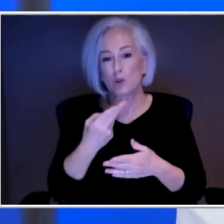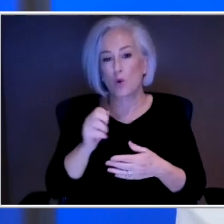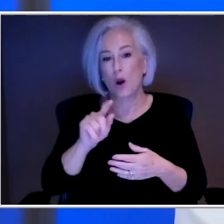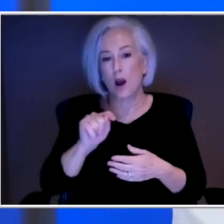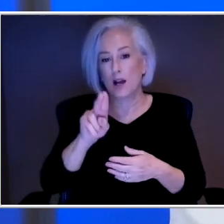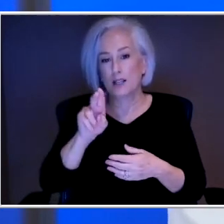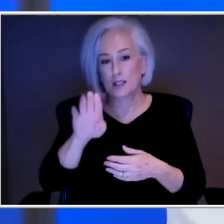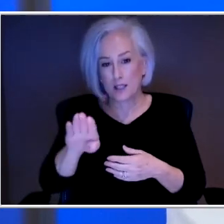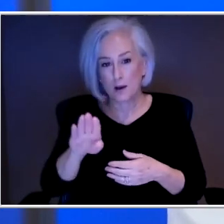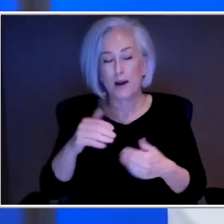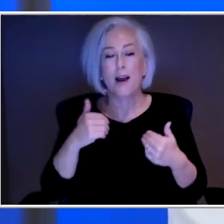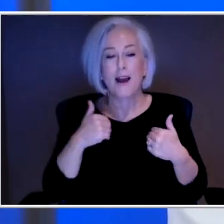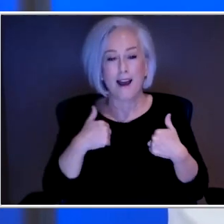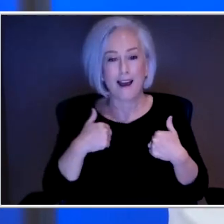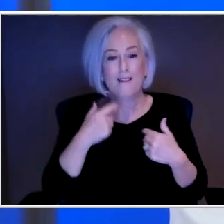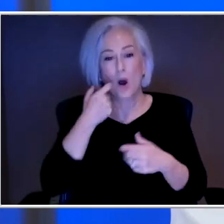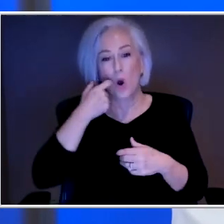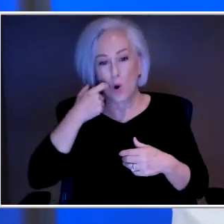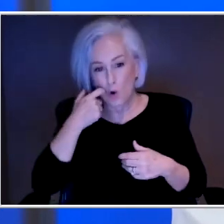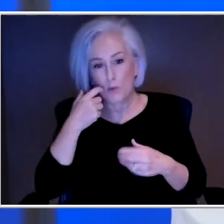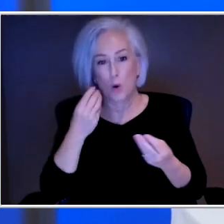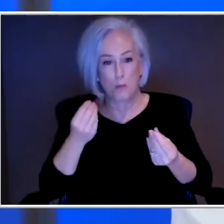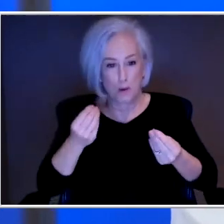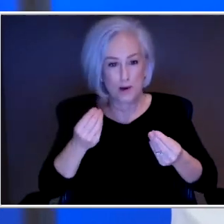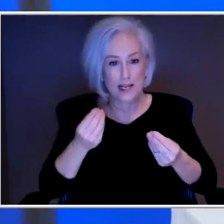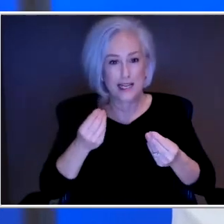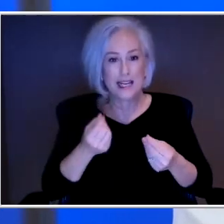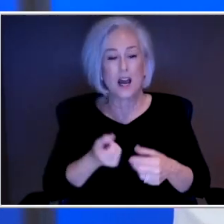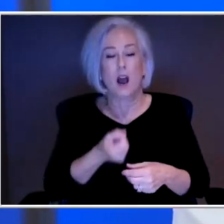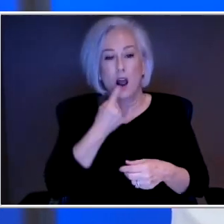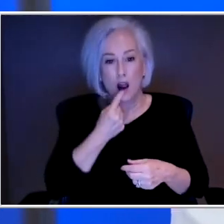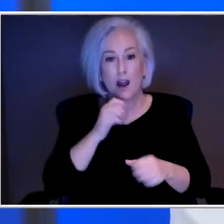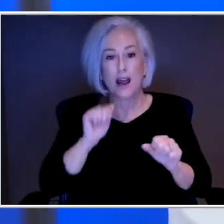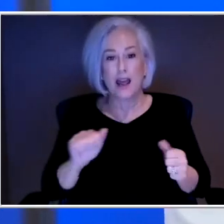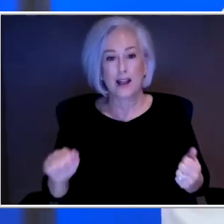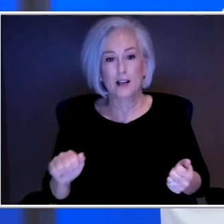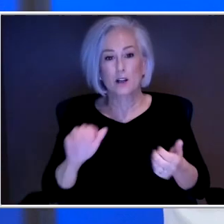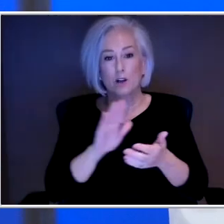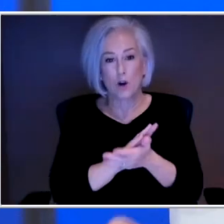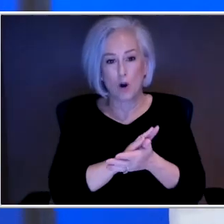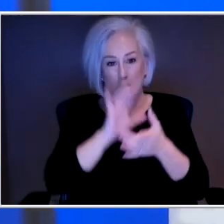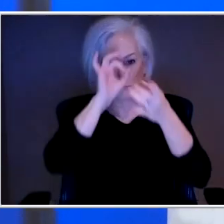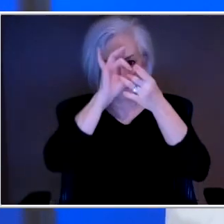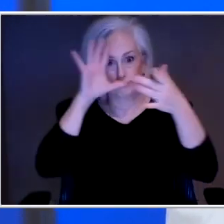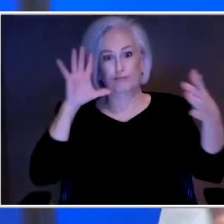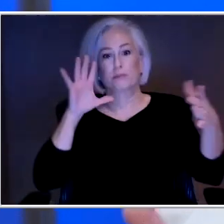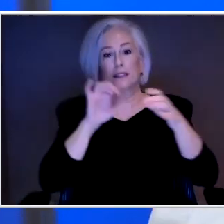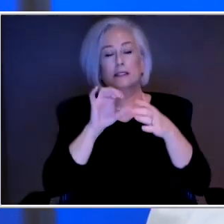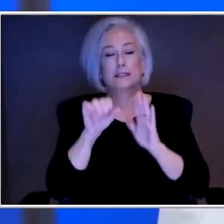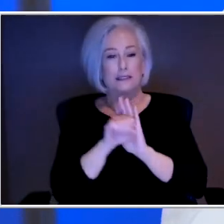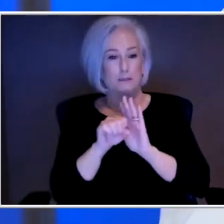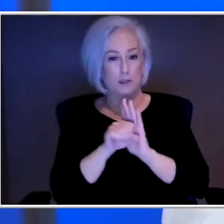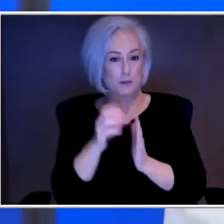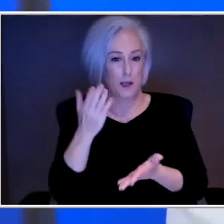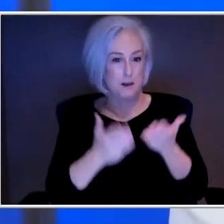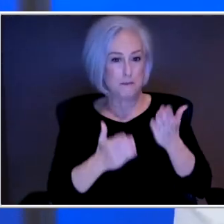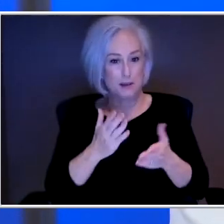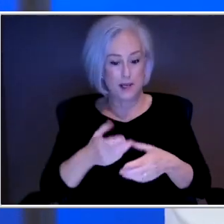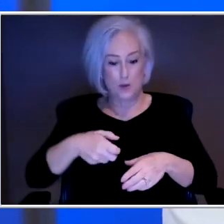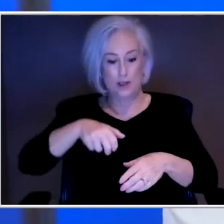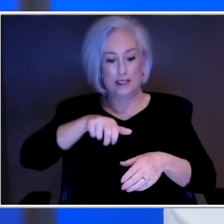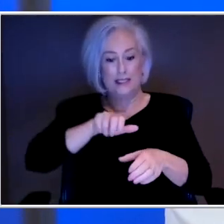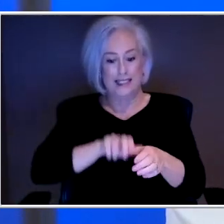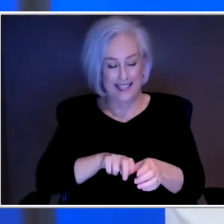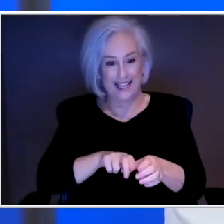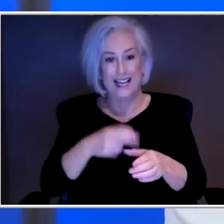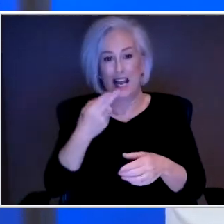opioid properties, especially when taken orally, and can cause dissociative symptoms. And so it's quite possible that he may have been in the hot tub, taken